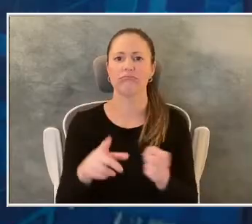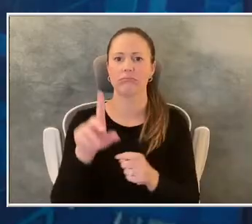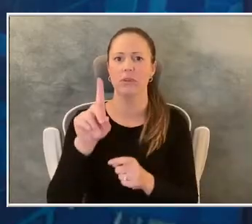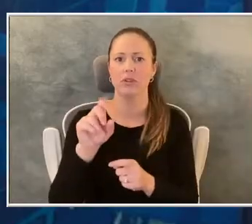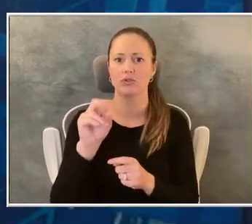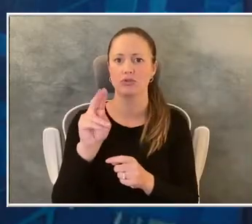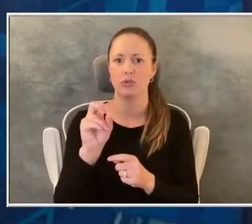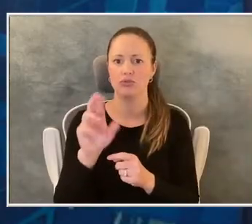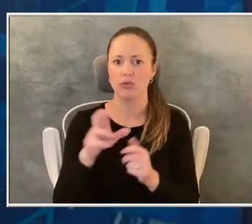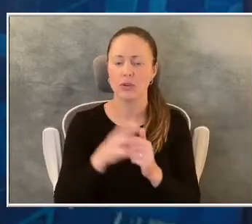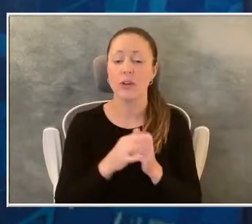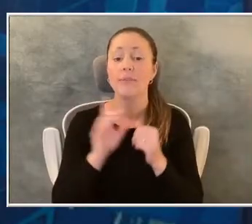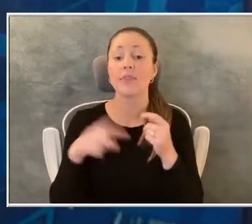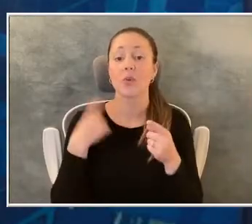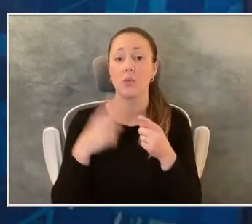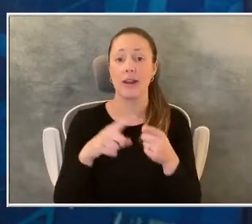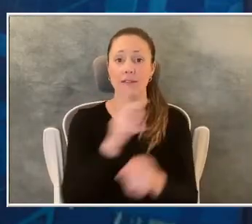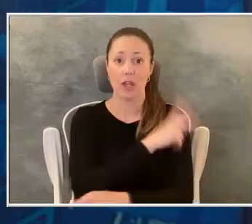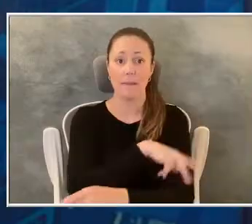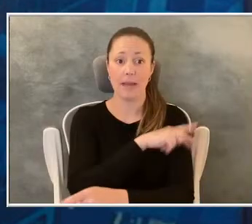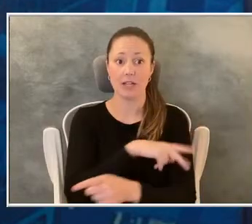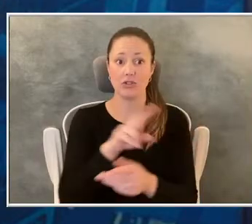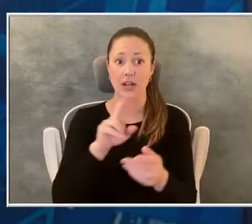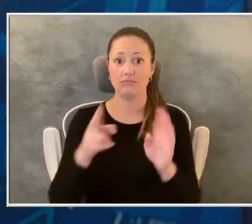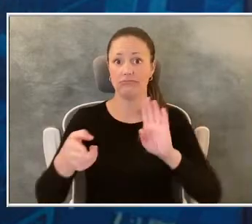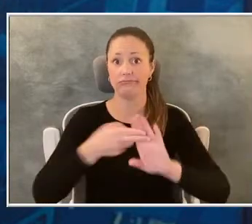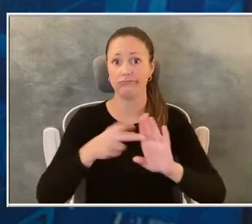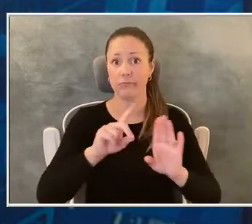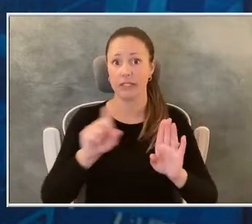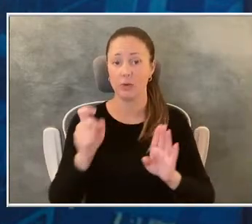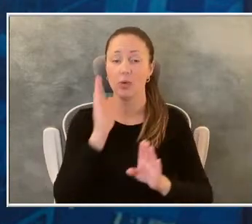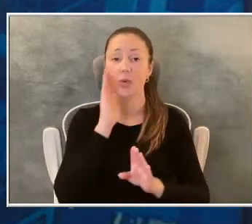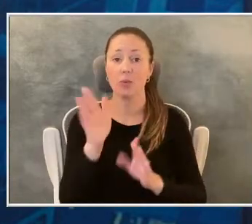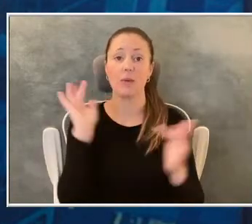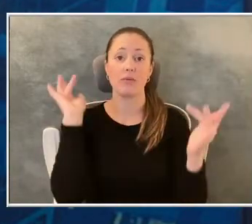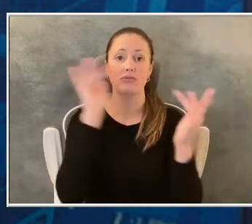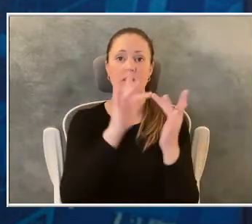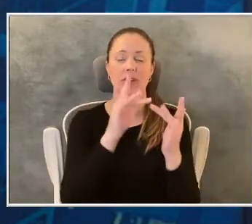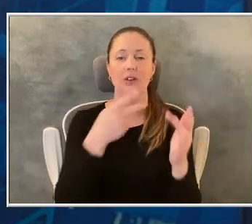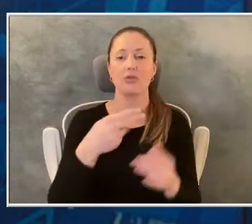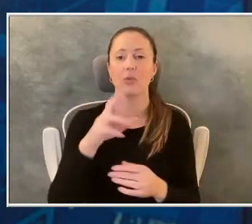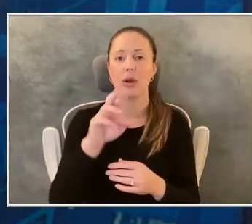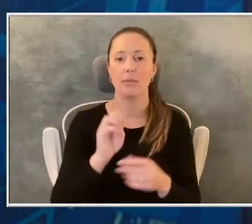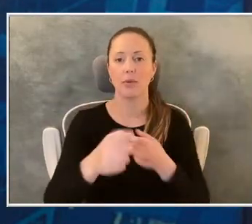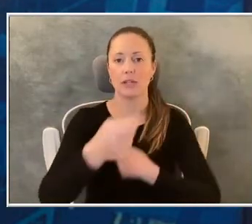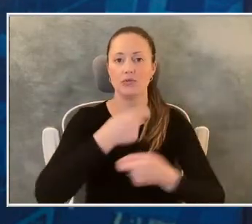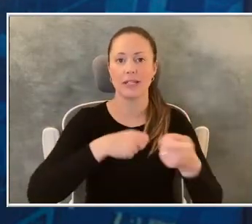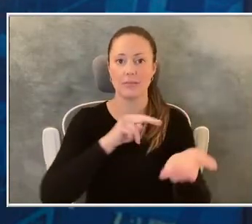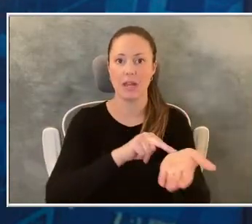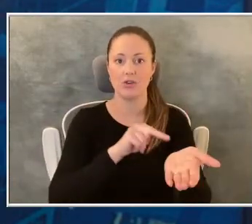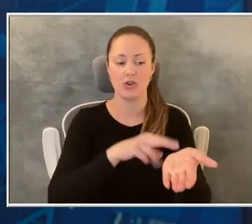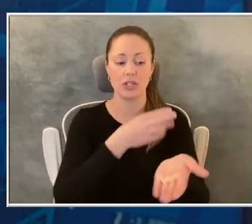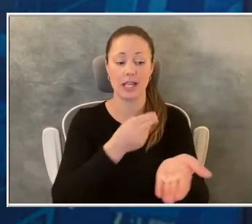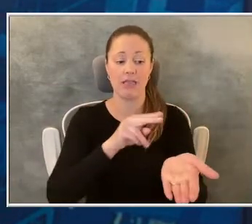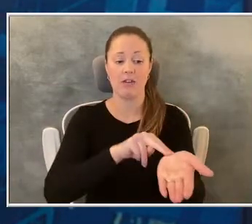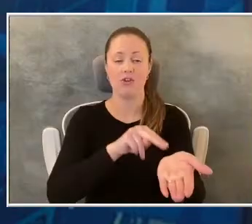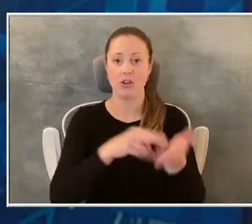patient gets diagnosed, we reach out to one of our pre-transplant nurses, and they immediately start looking for a